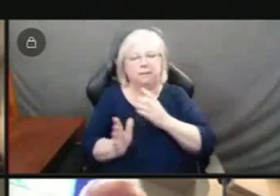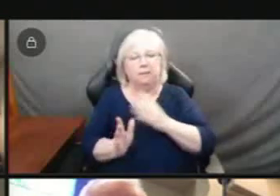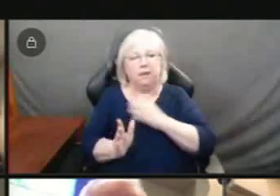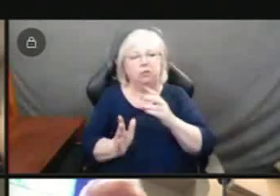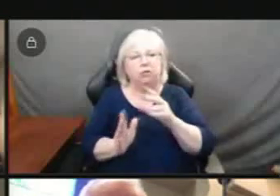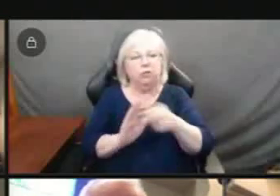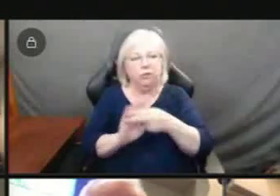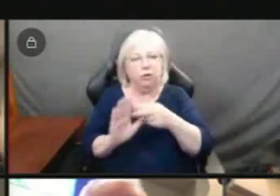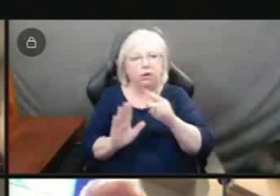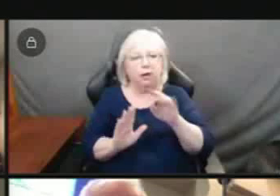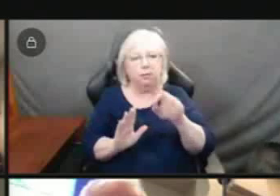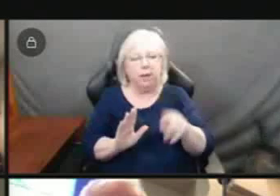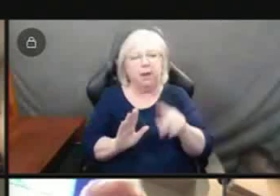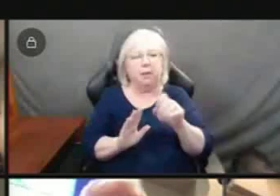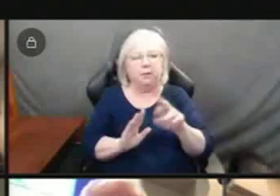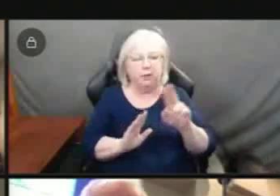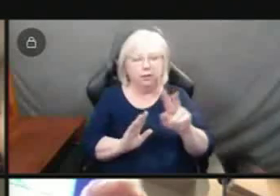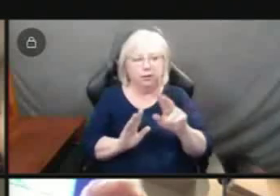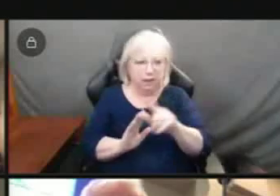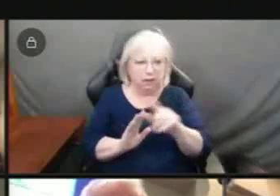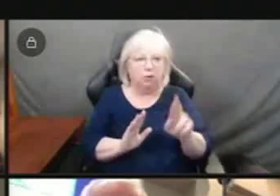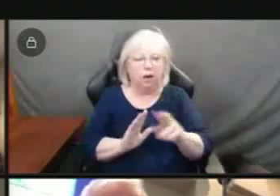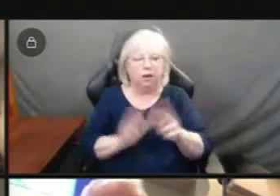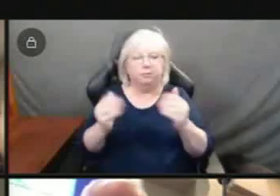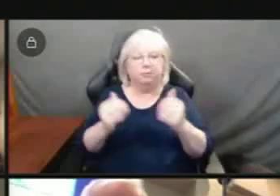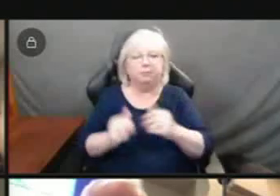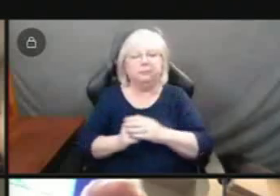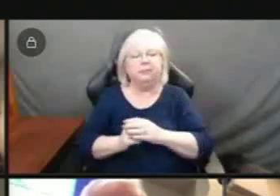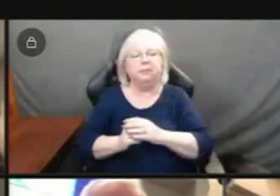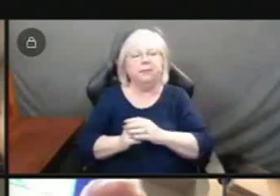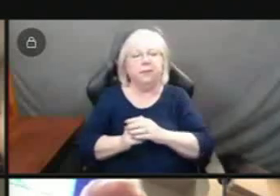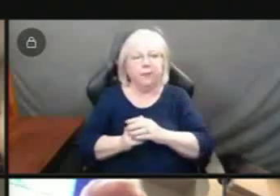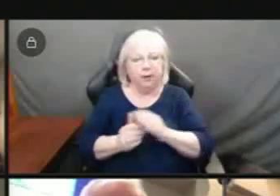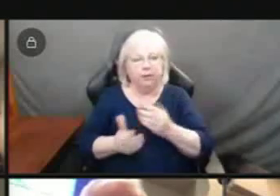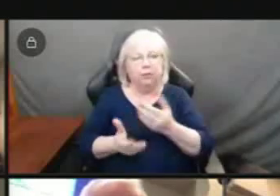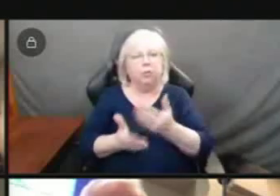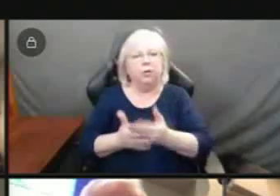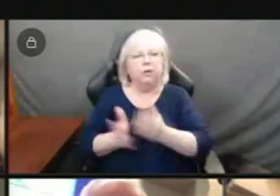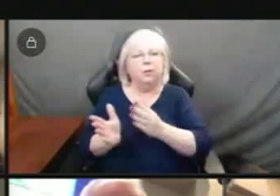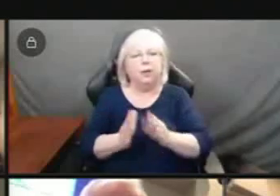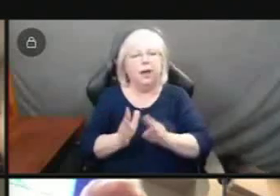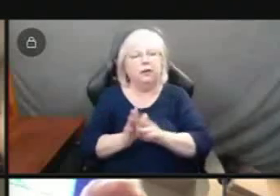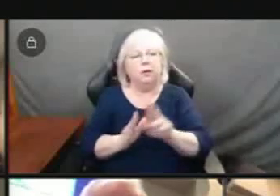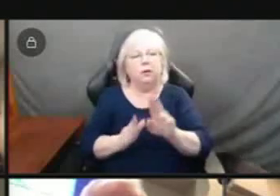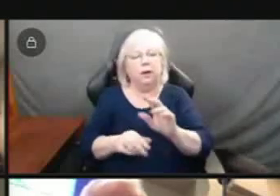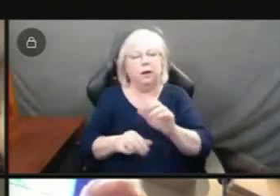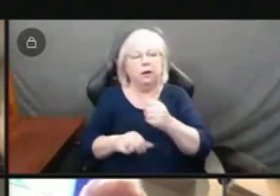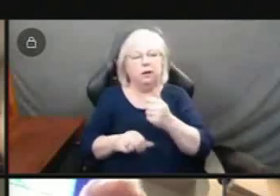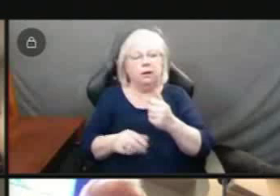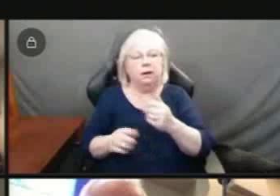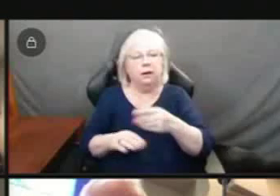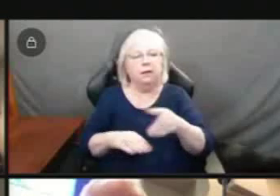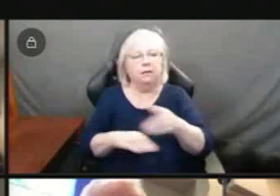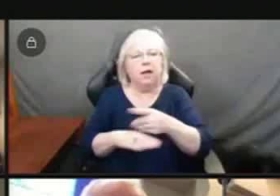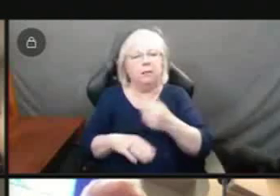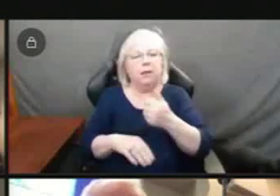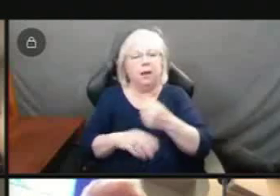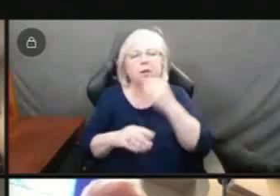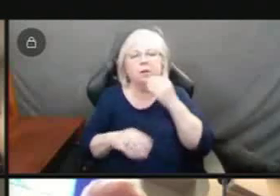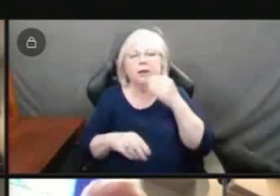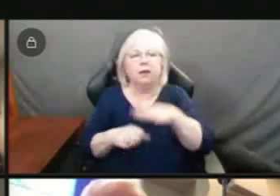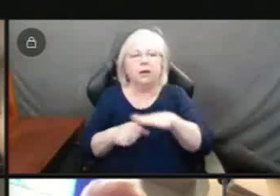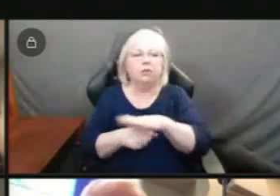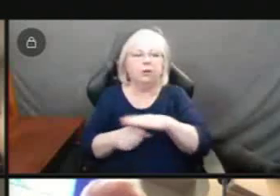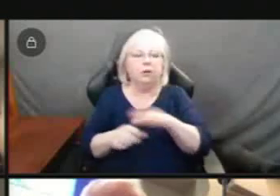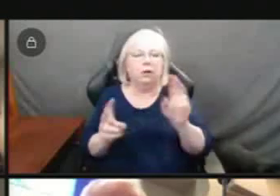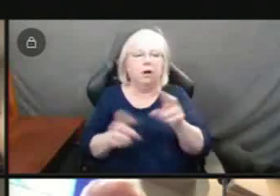map of the City of Little Rock, Arkansas, and for the purposes. An ordinance to approve a planned zoning development, establish a planned residential district titled